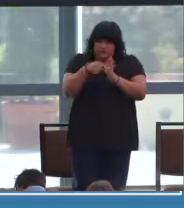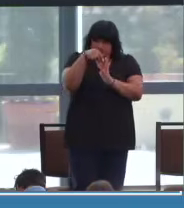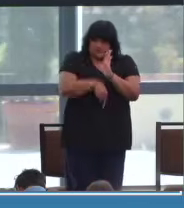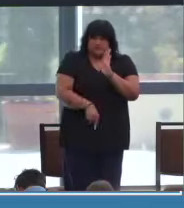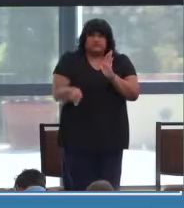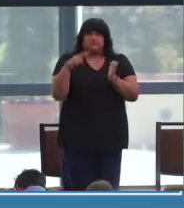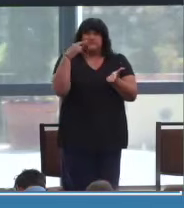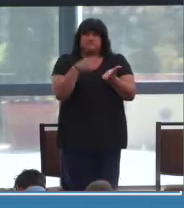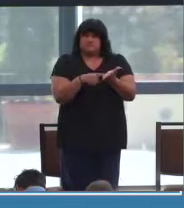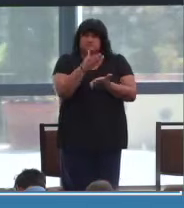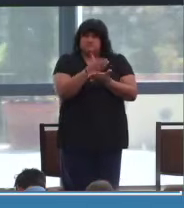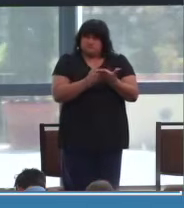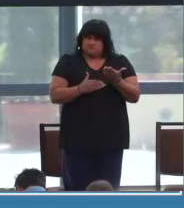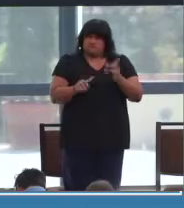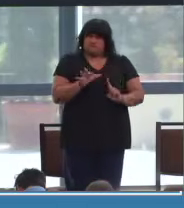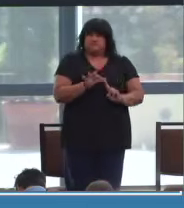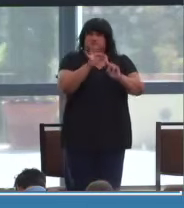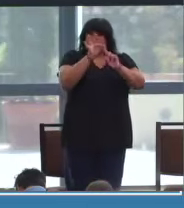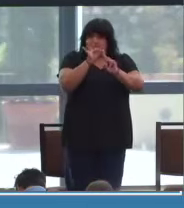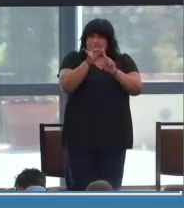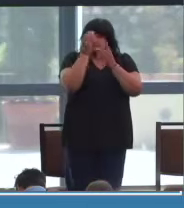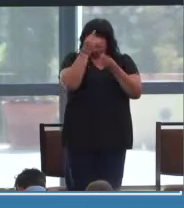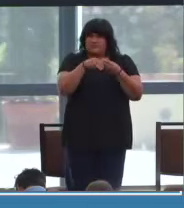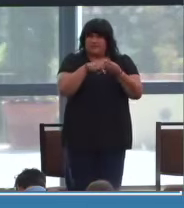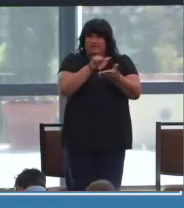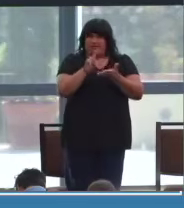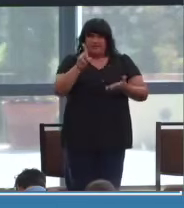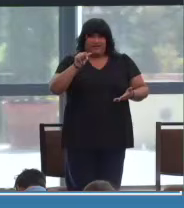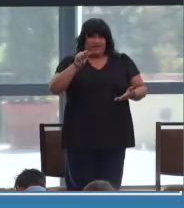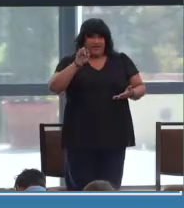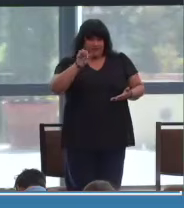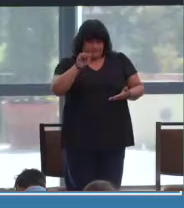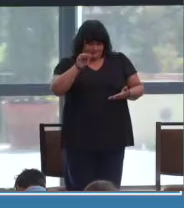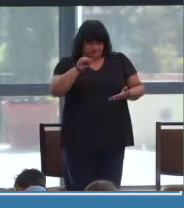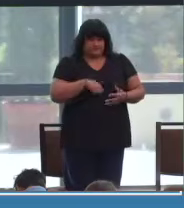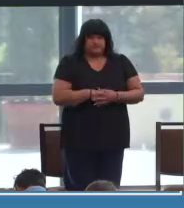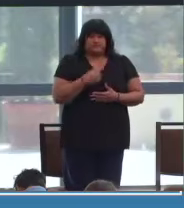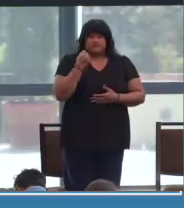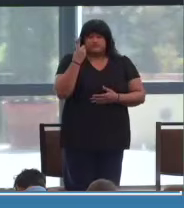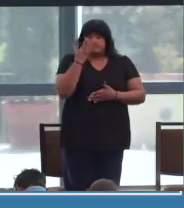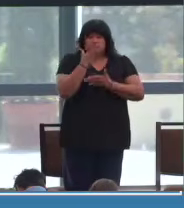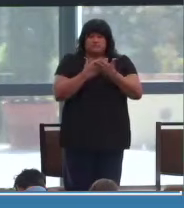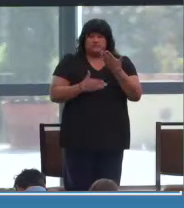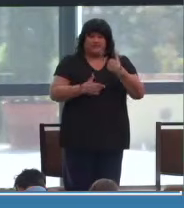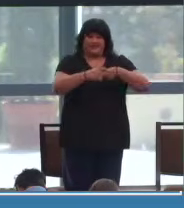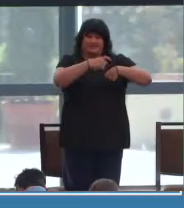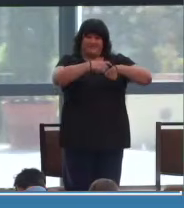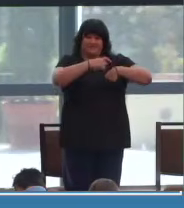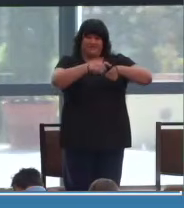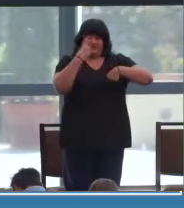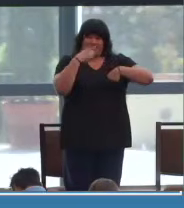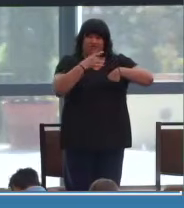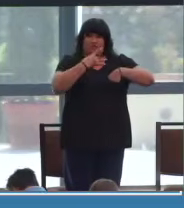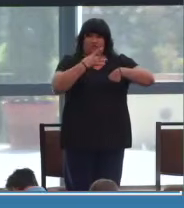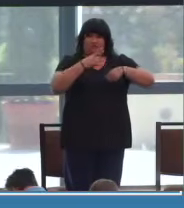find some nuances to some of that data. So they found that some of the timing of the hormone initiation really seemed to make a